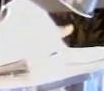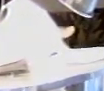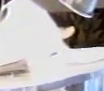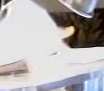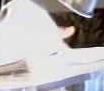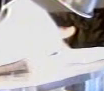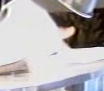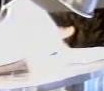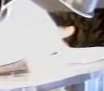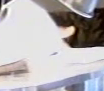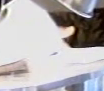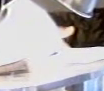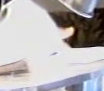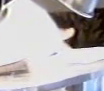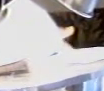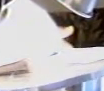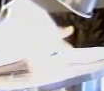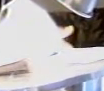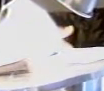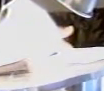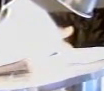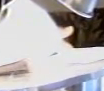he is not preaching for anybody,